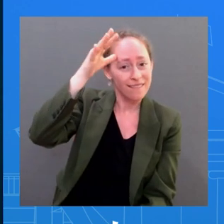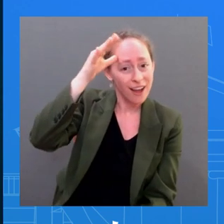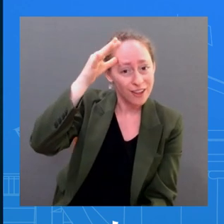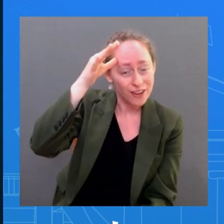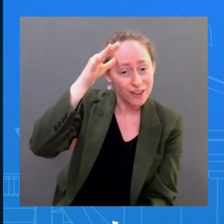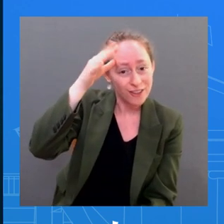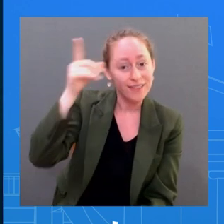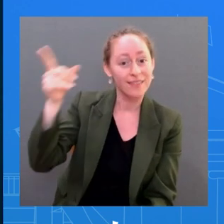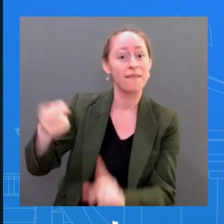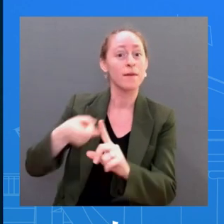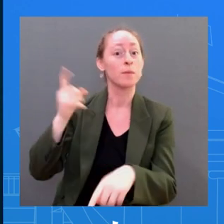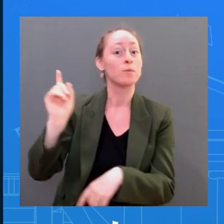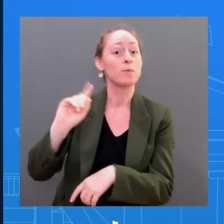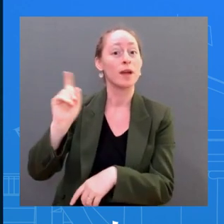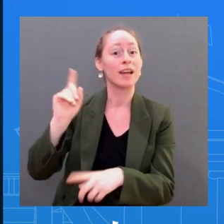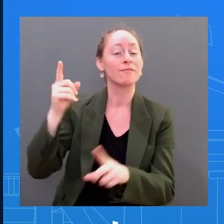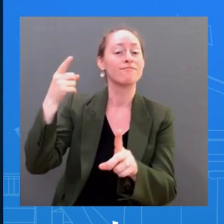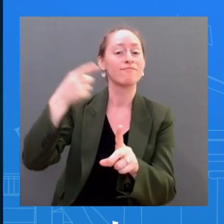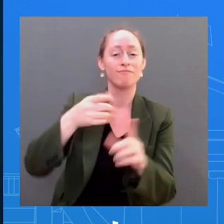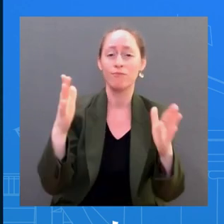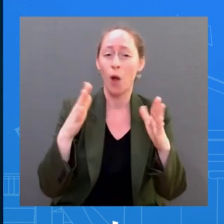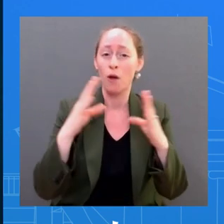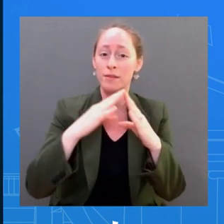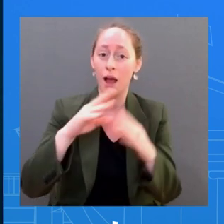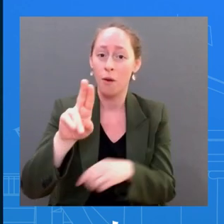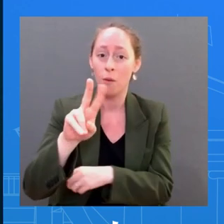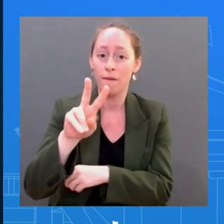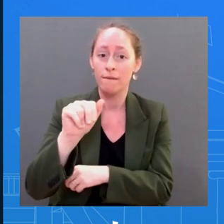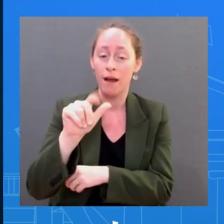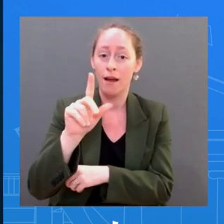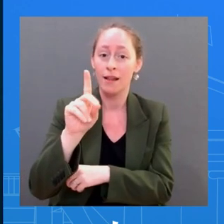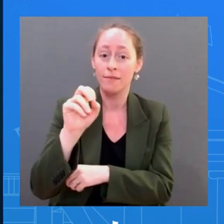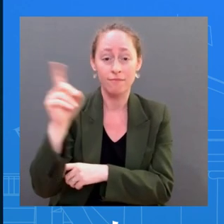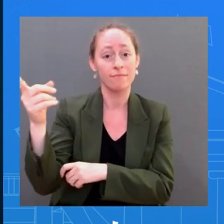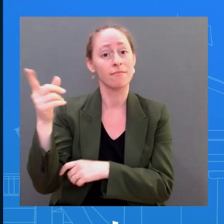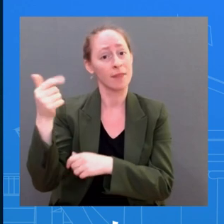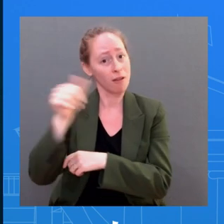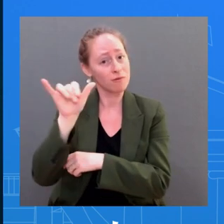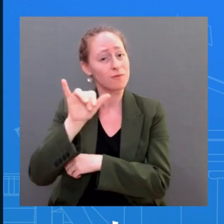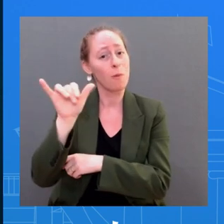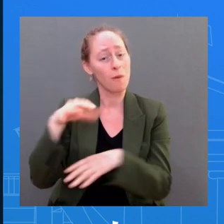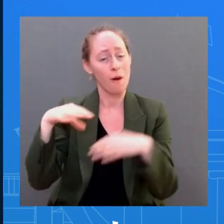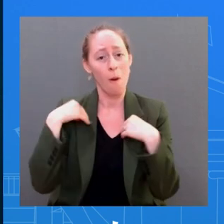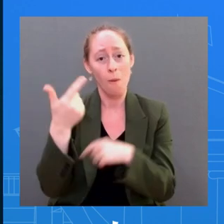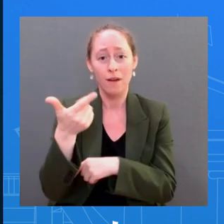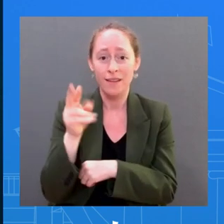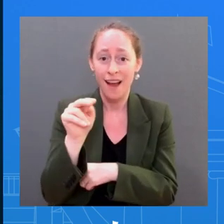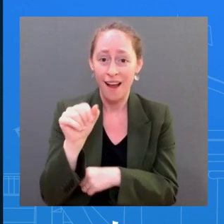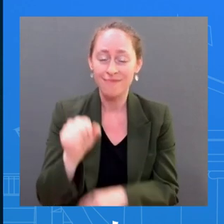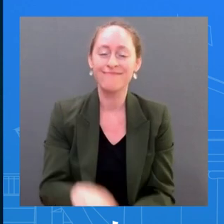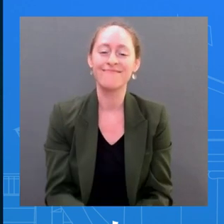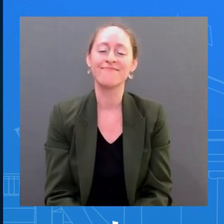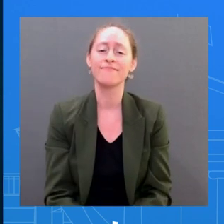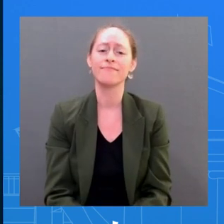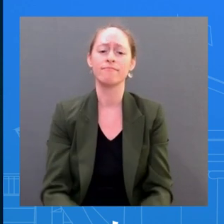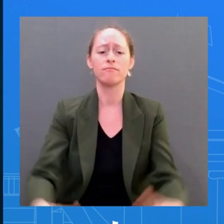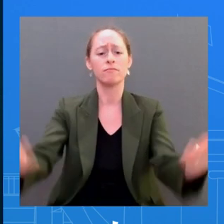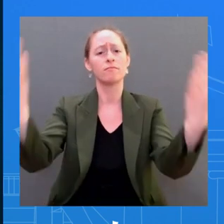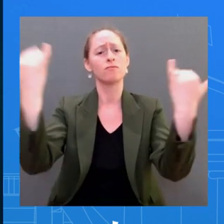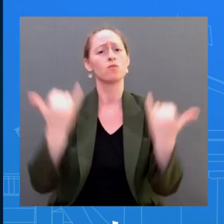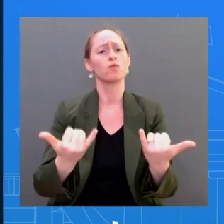to use his platform to call on leaders to take bipartisan action to end the senseless killing and